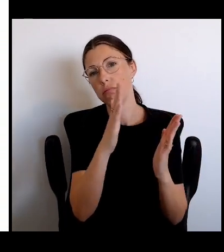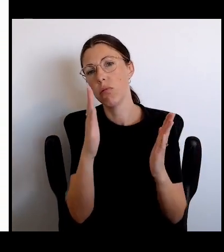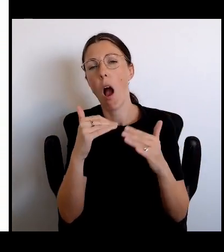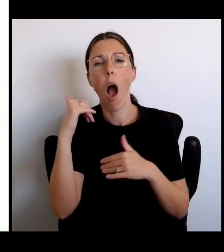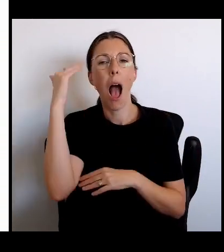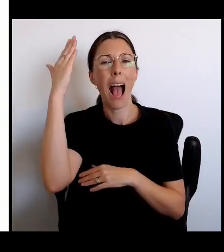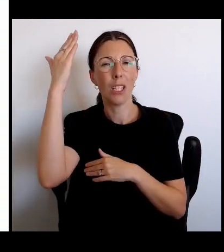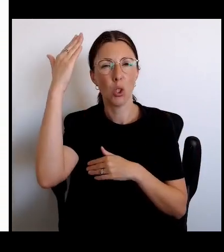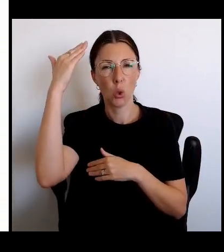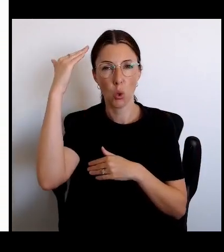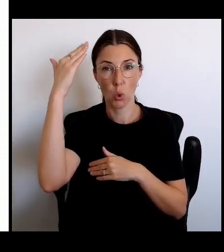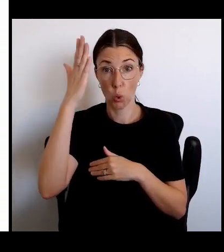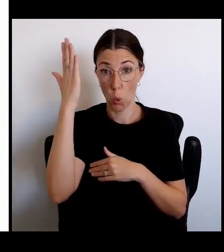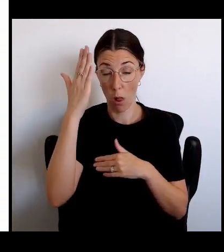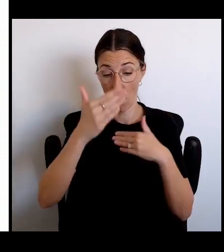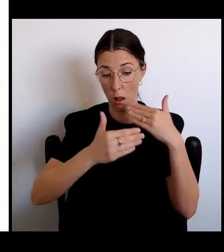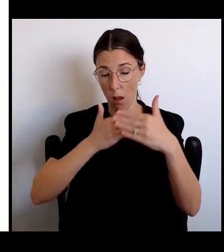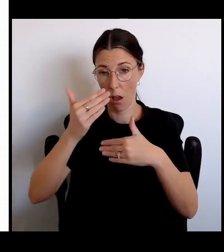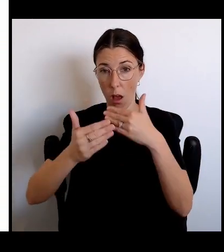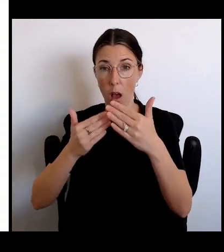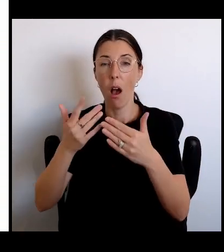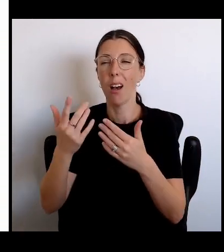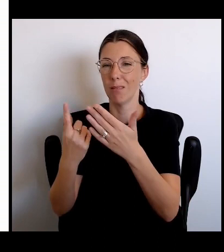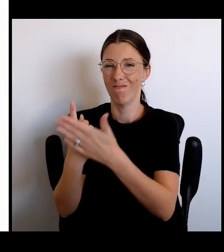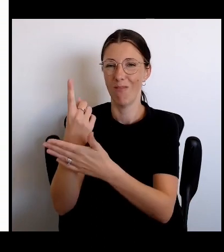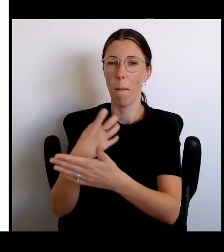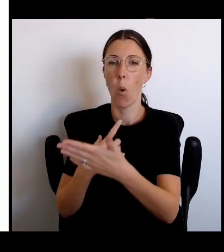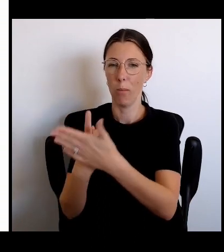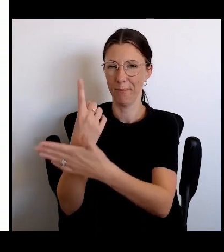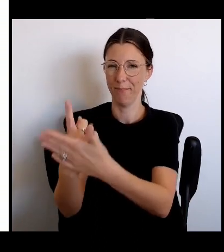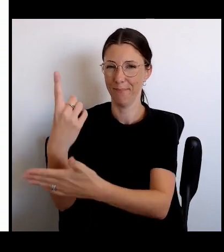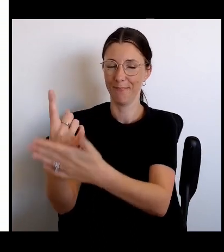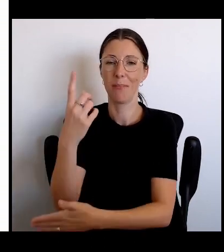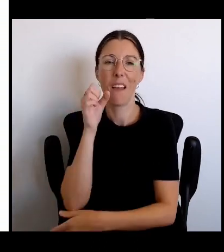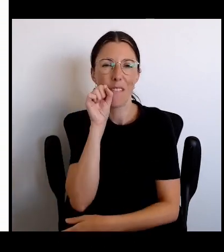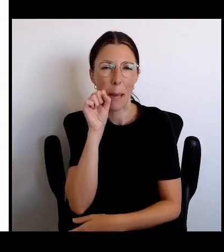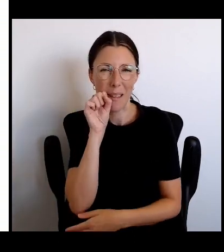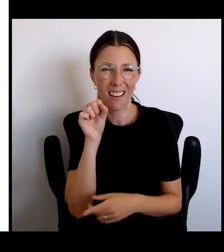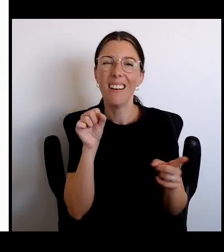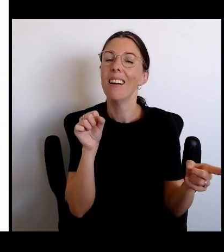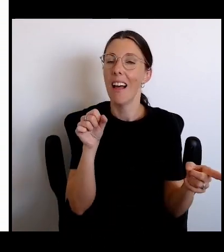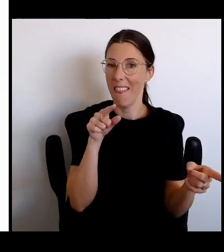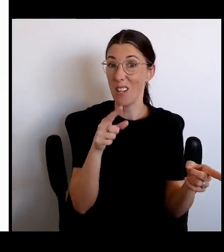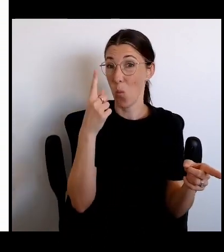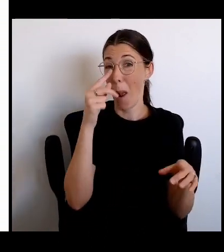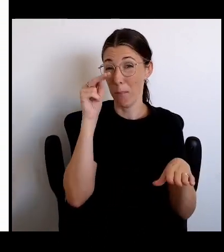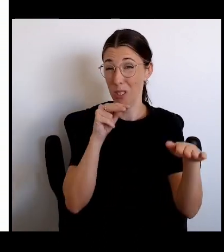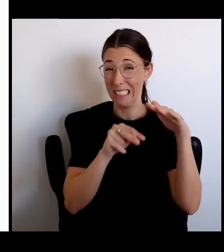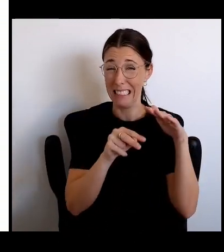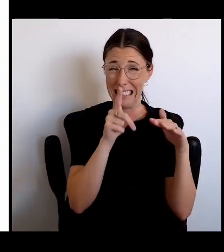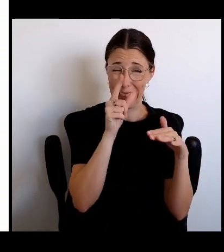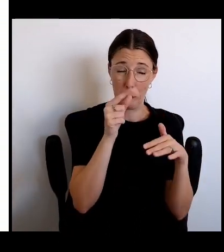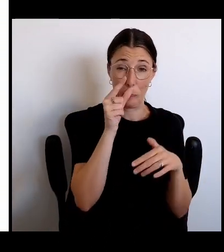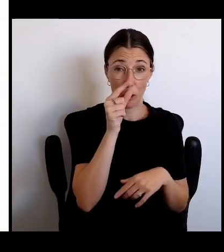access to vapes, which we know is one of the contributing predictors of the likelihood to vape. So we want them to be developing